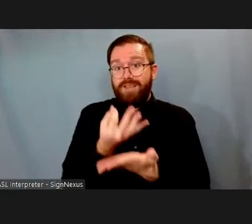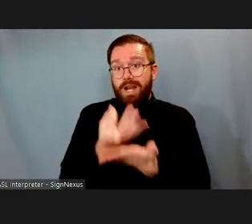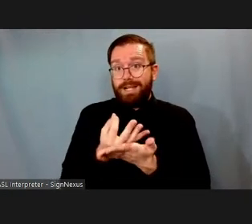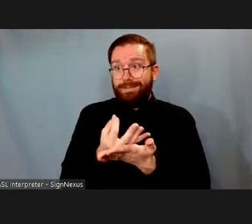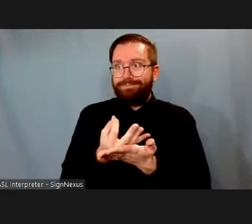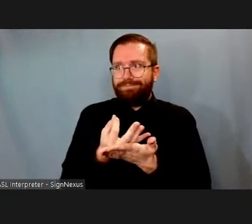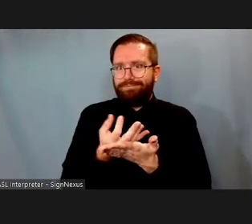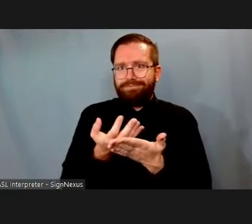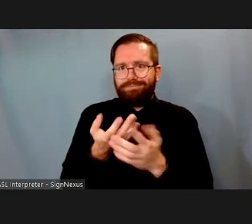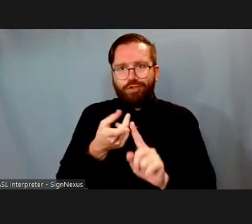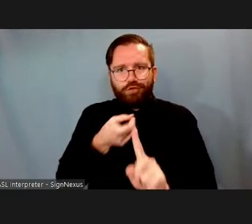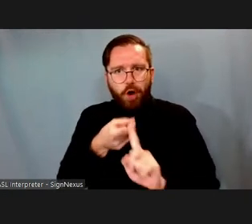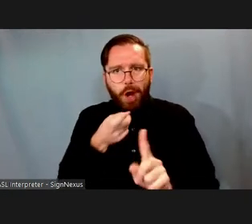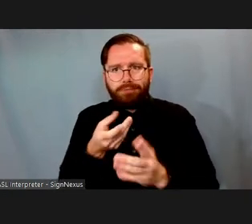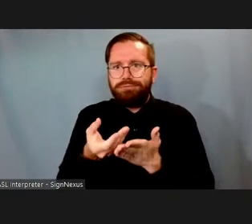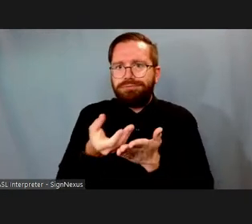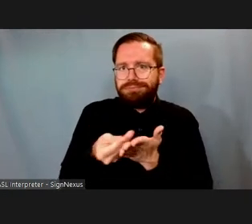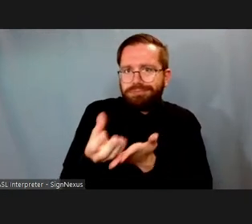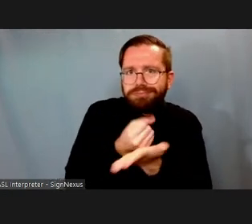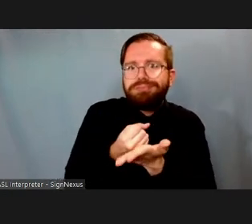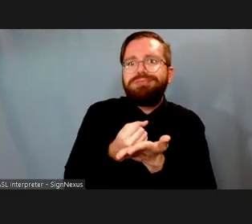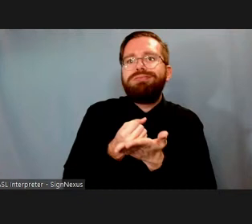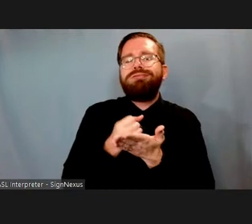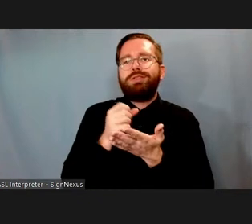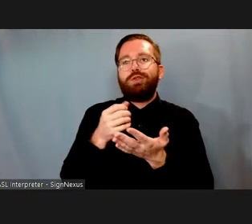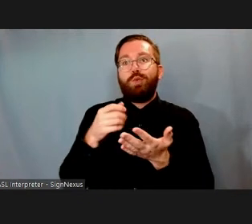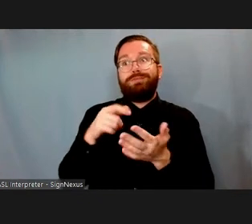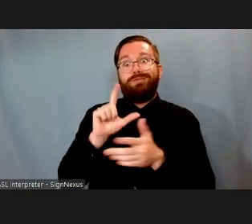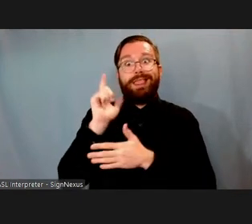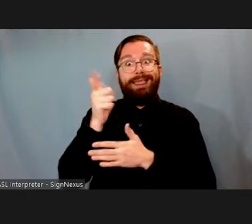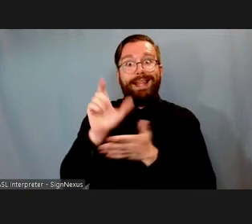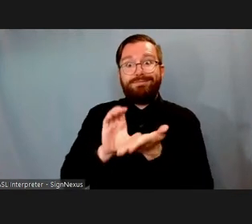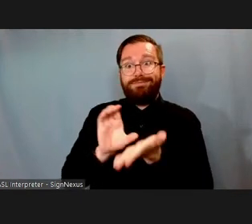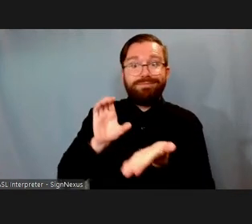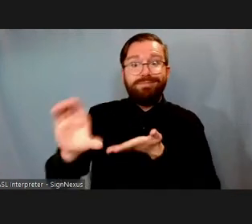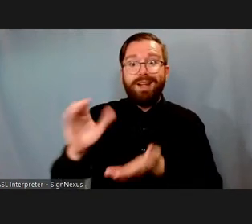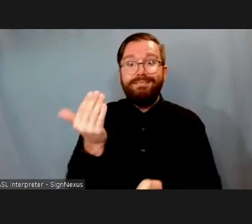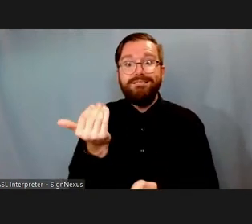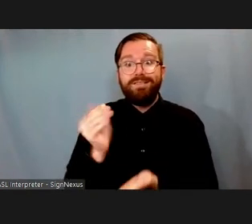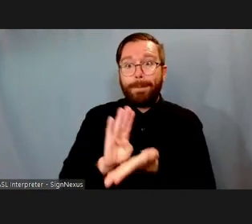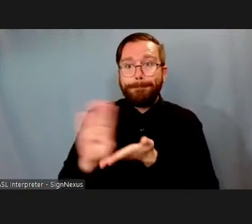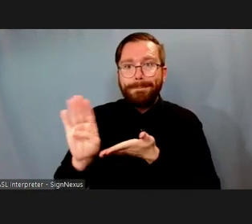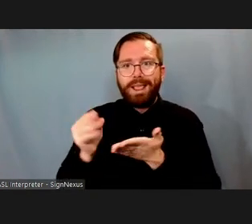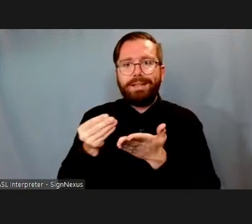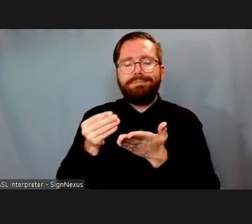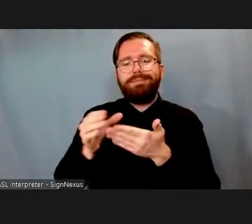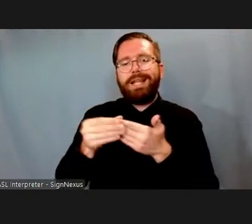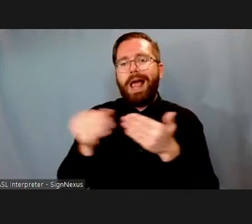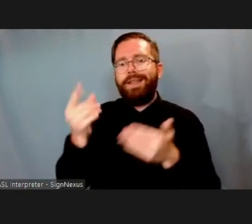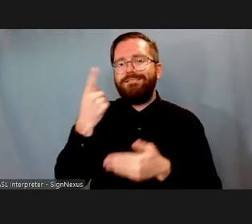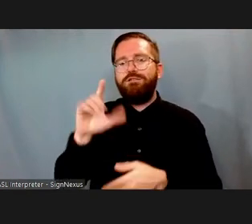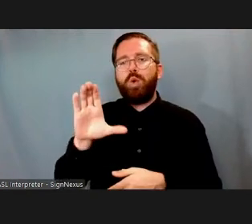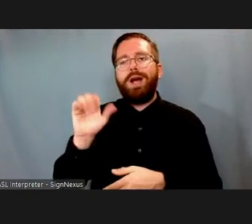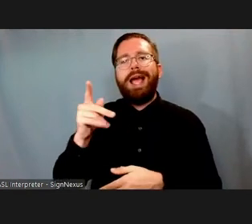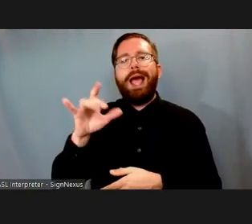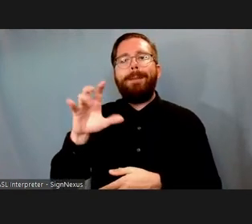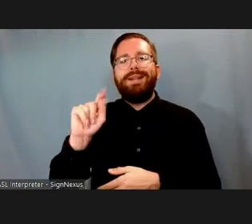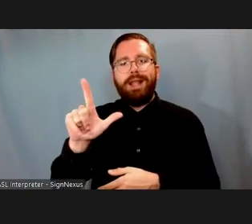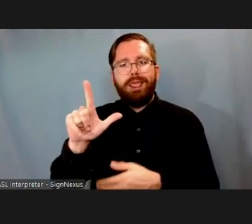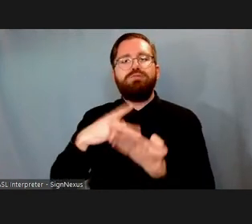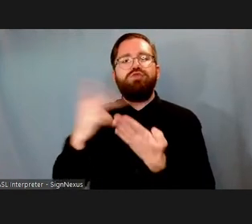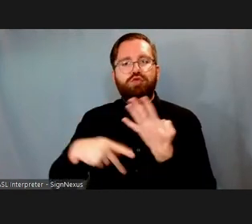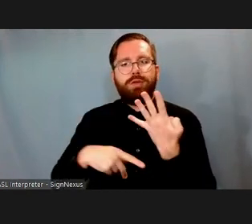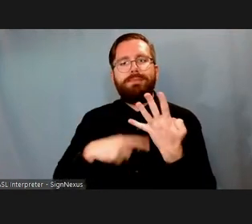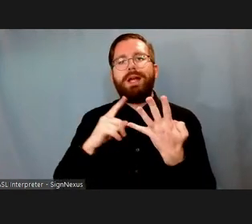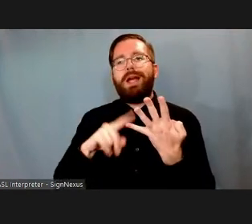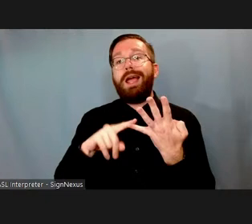annual net revenue to fund 15 billion dollars for capital projects for the mta capital program and to establish a tolling program consistent with